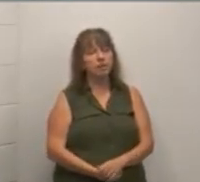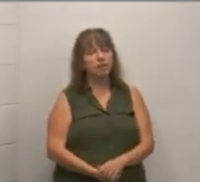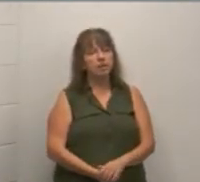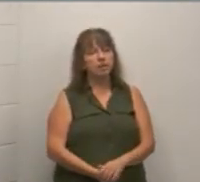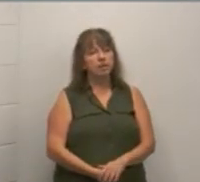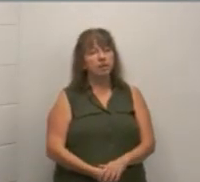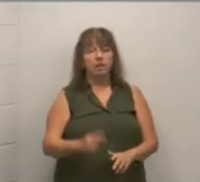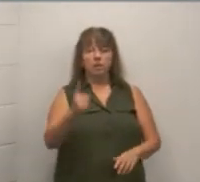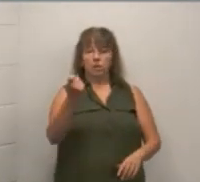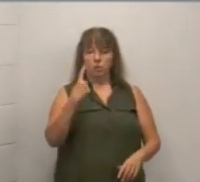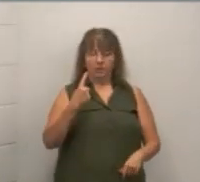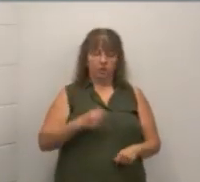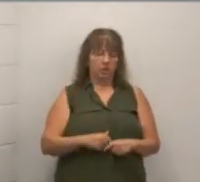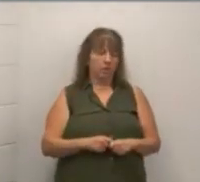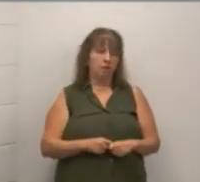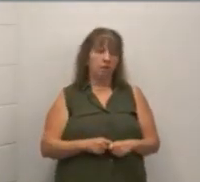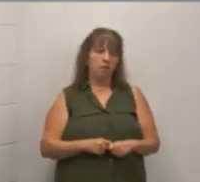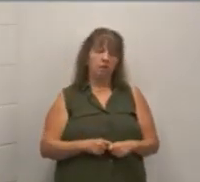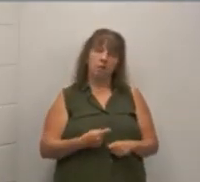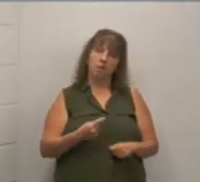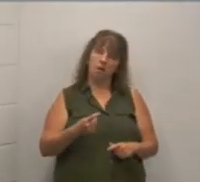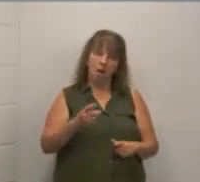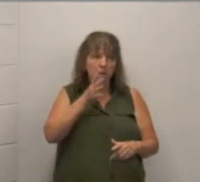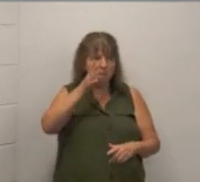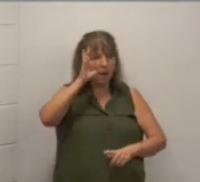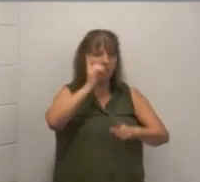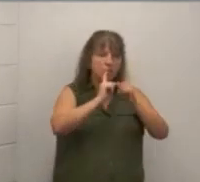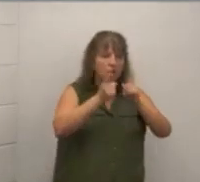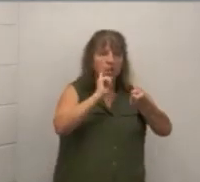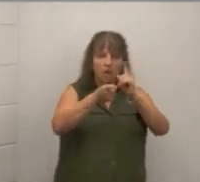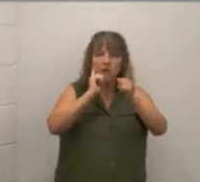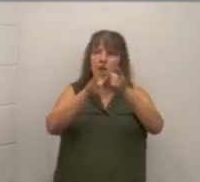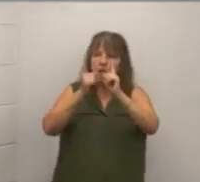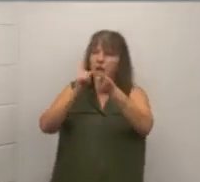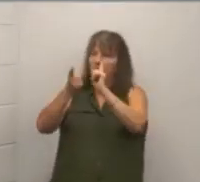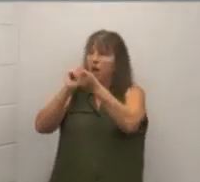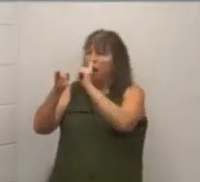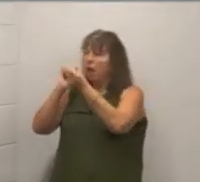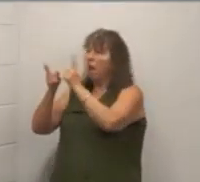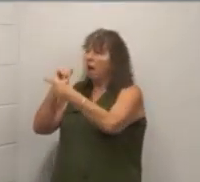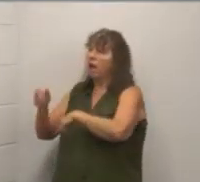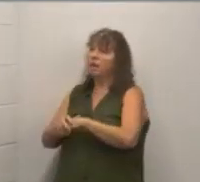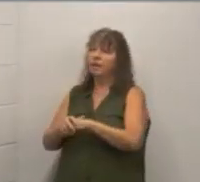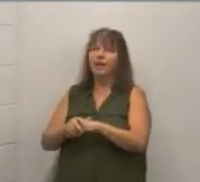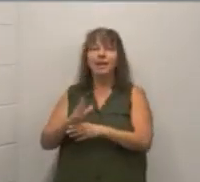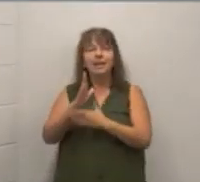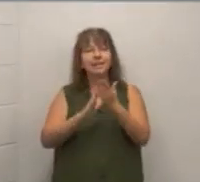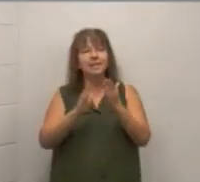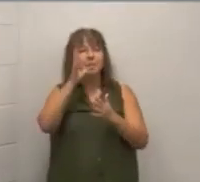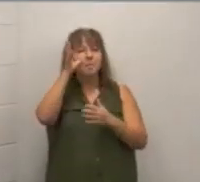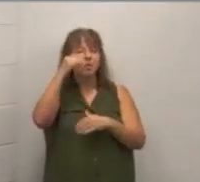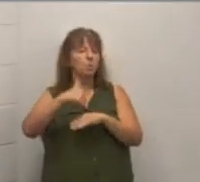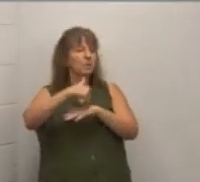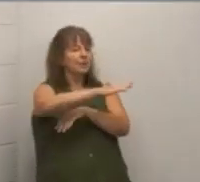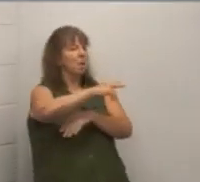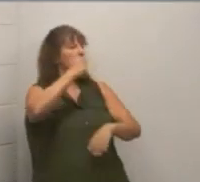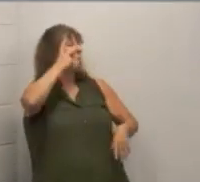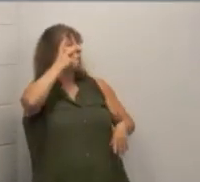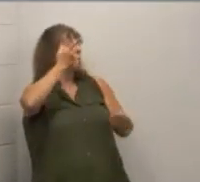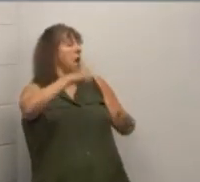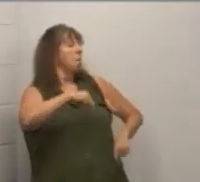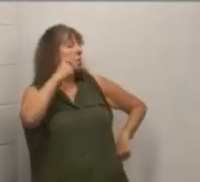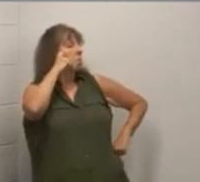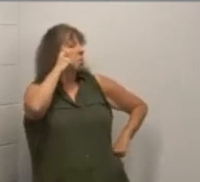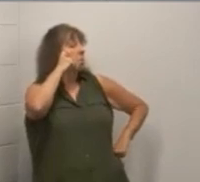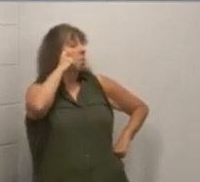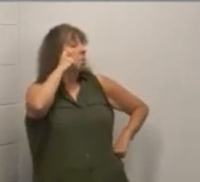I have had many conversations with parents who are sending their kids to see how it goes with the intent to pull them out